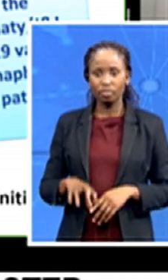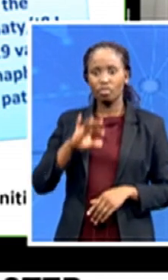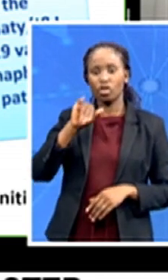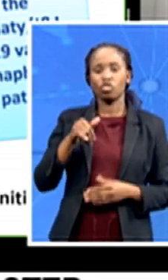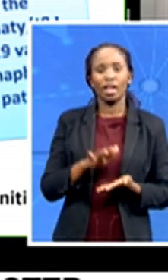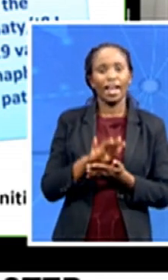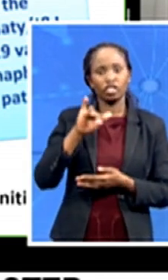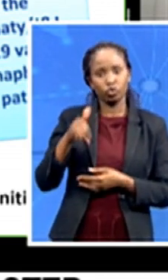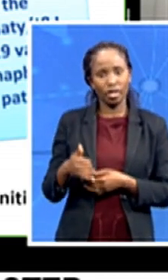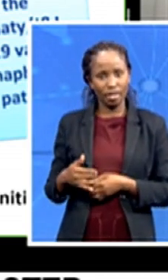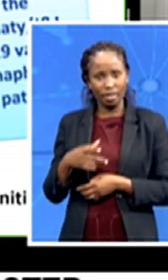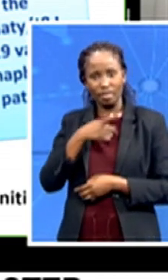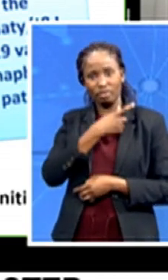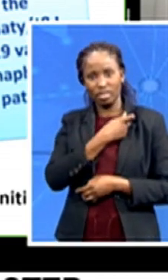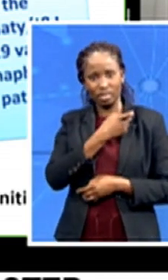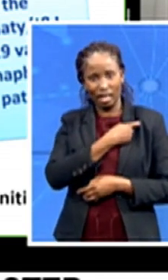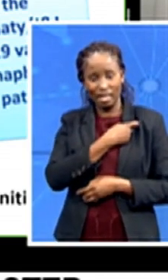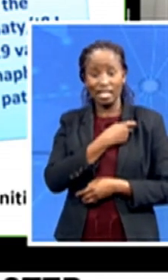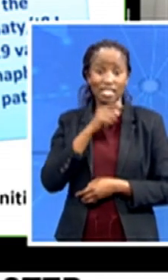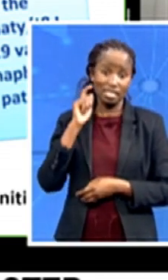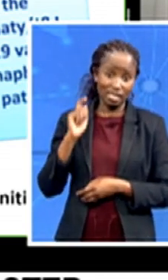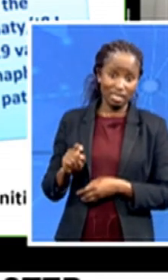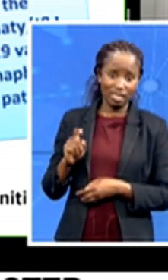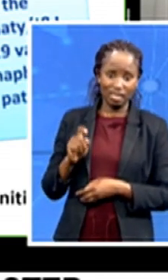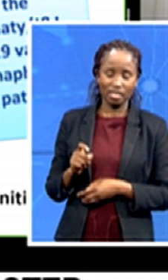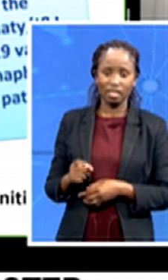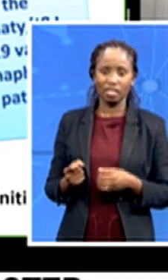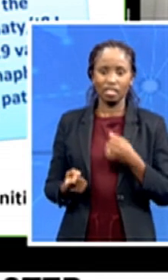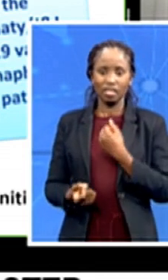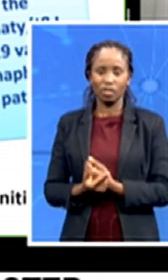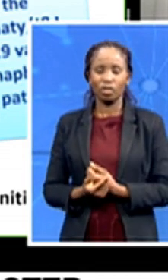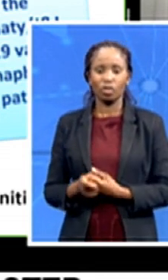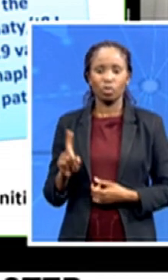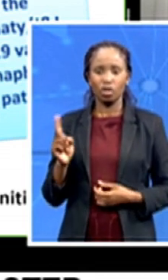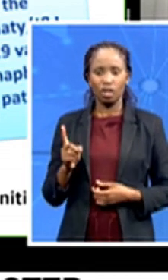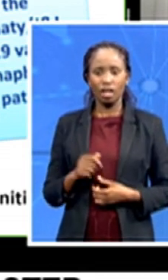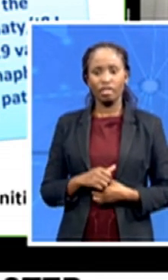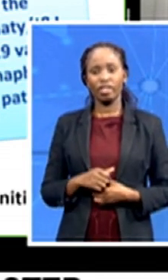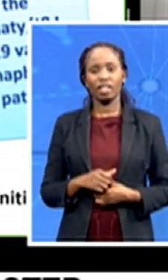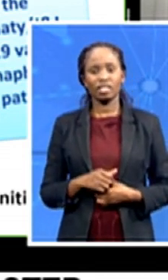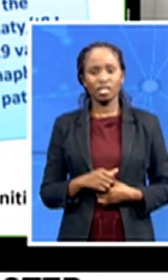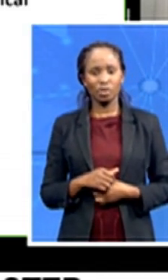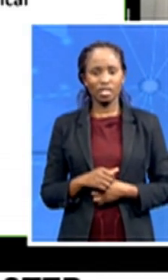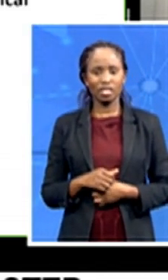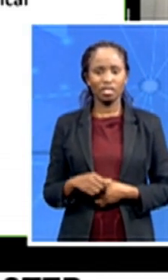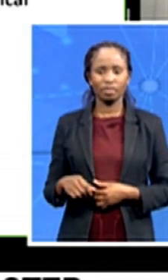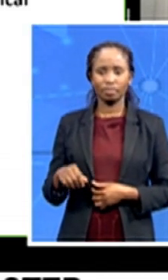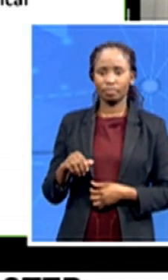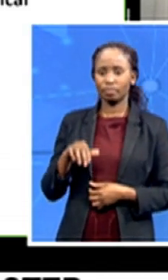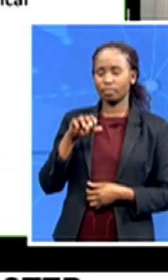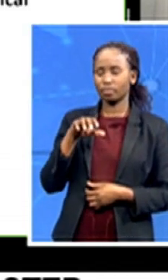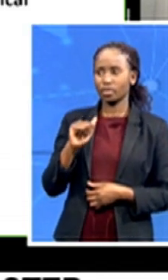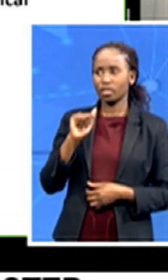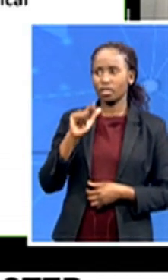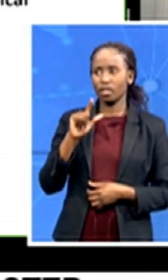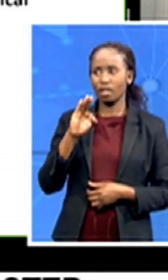cause anaphylaxis in this patient? So anaphylaxis would then be the diagnosis. Now,